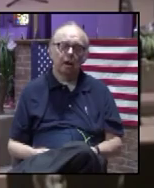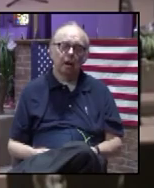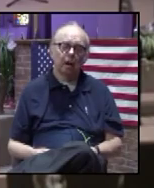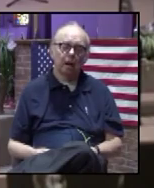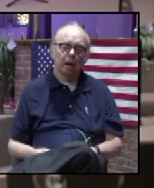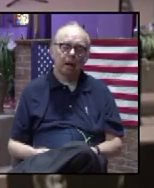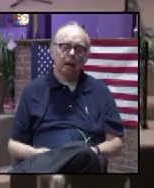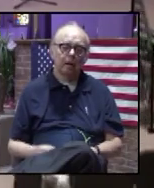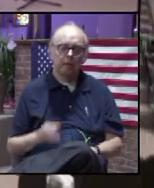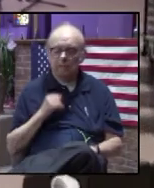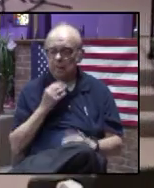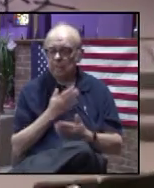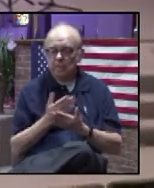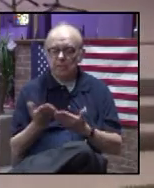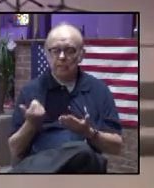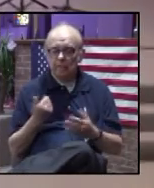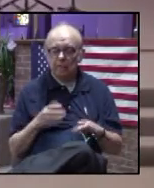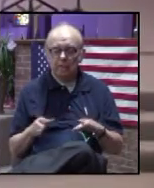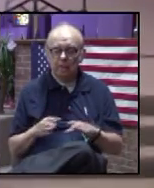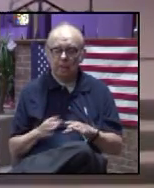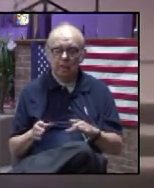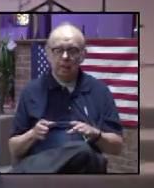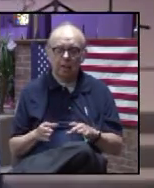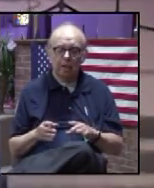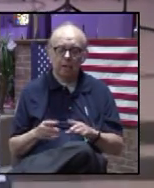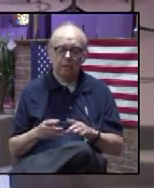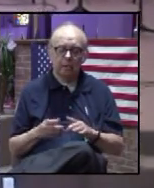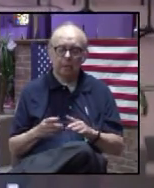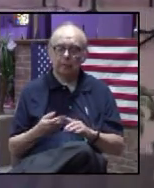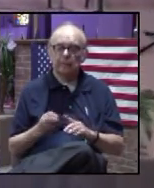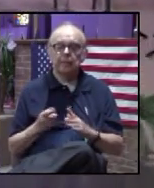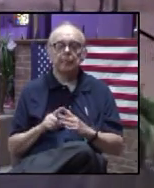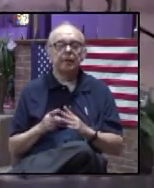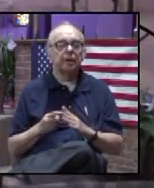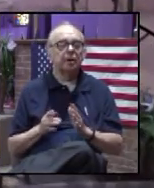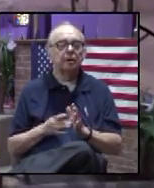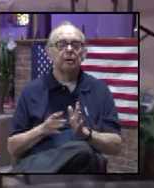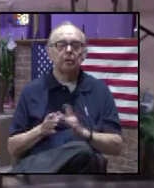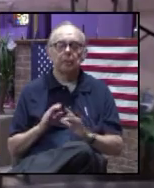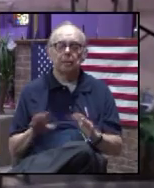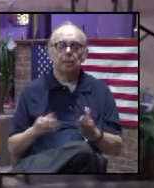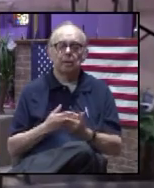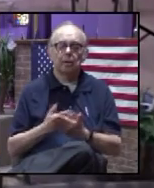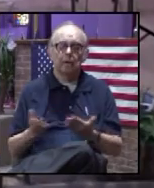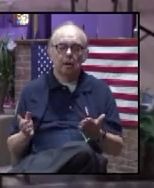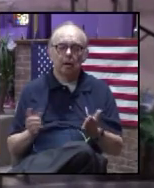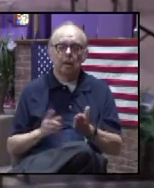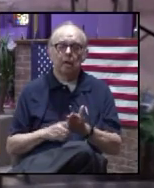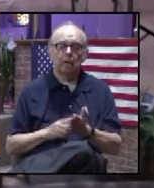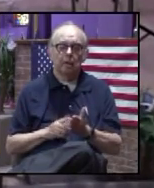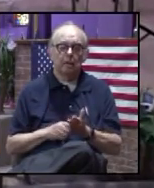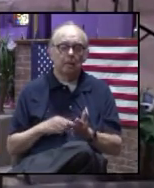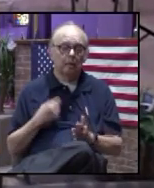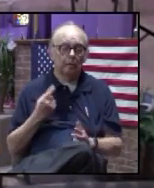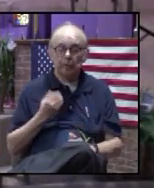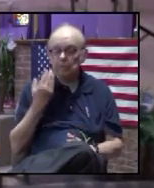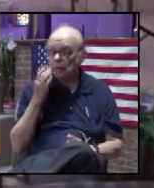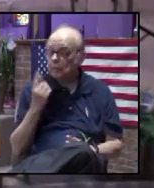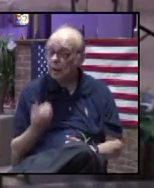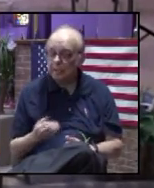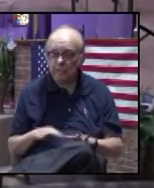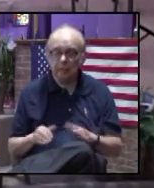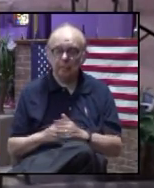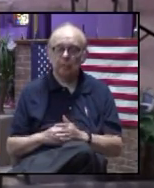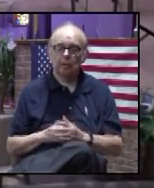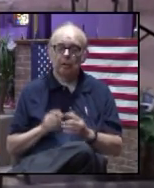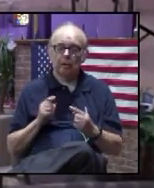It is just something that was done from the very beginning with Jesus. We do these things, and sometimes we don't even realize why we did it